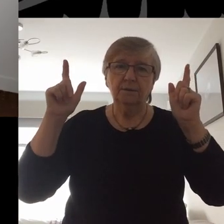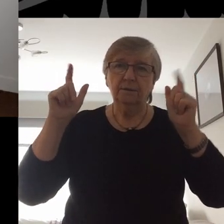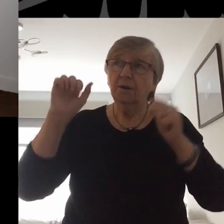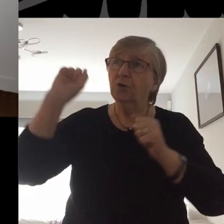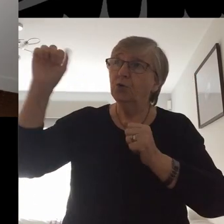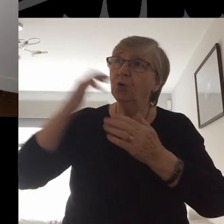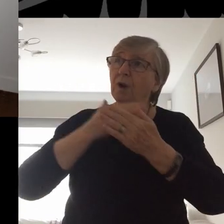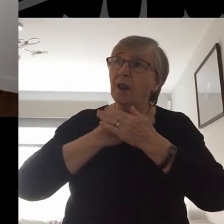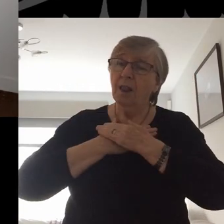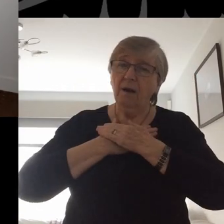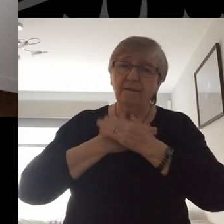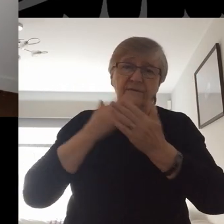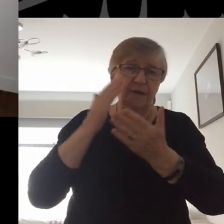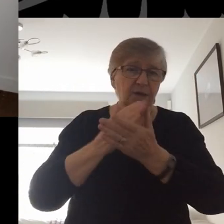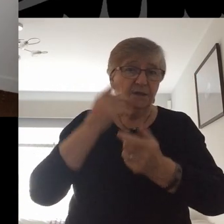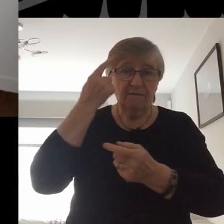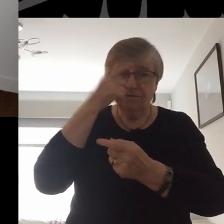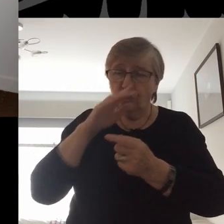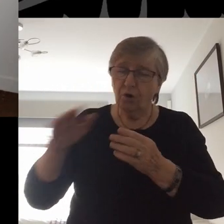your love is for all.